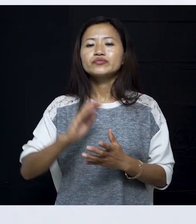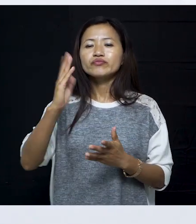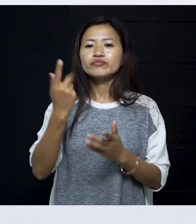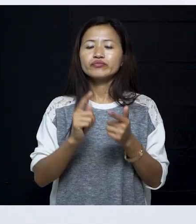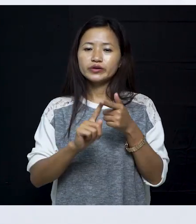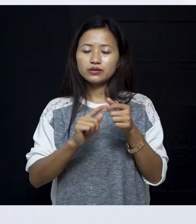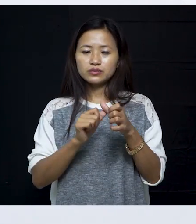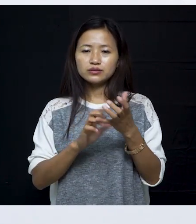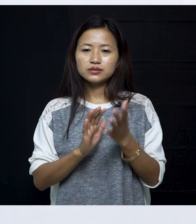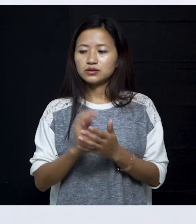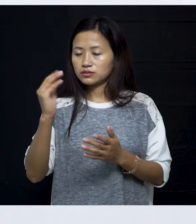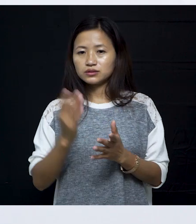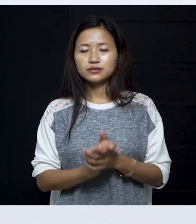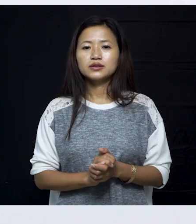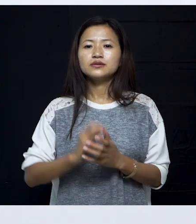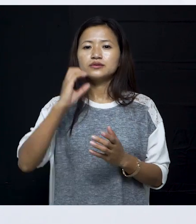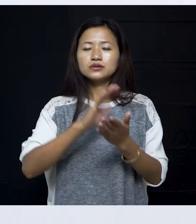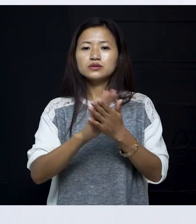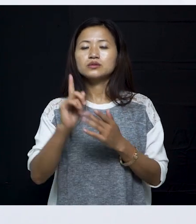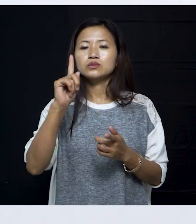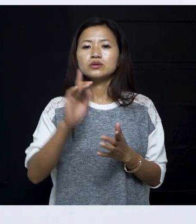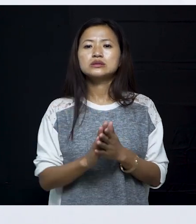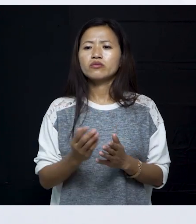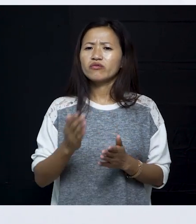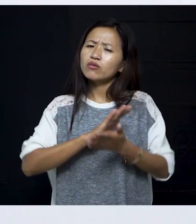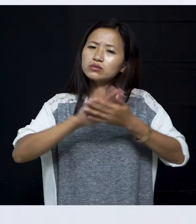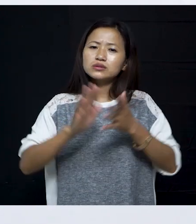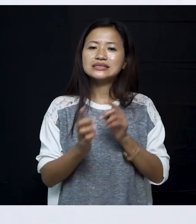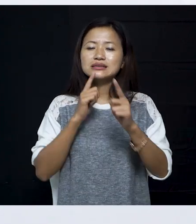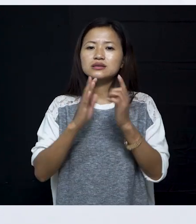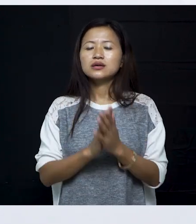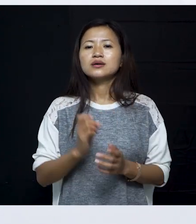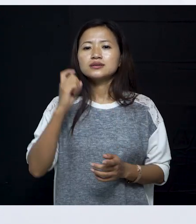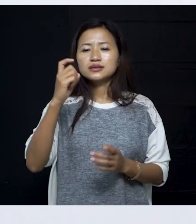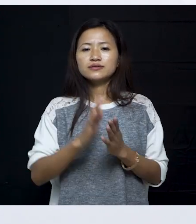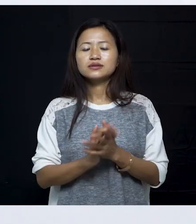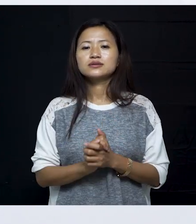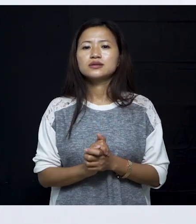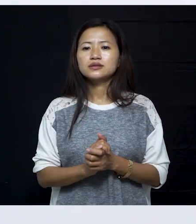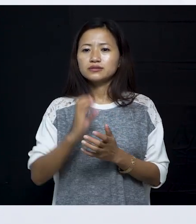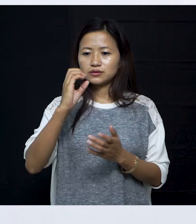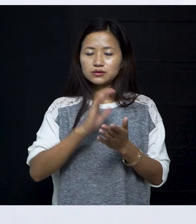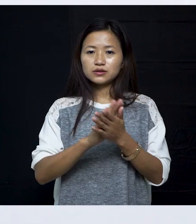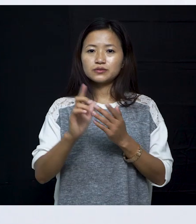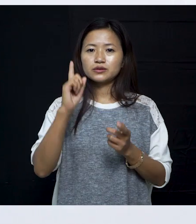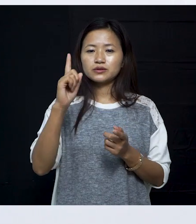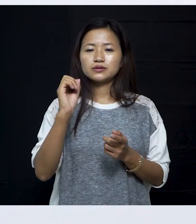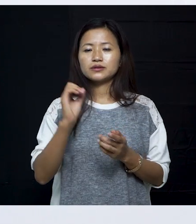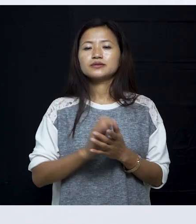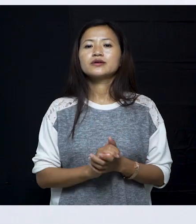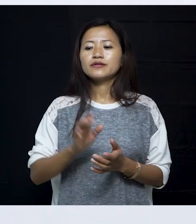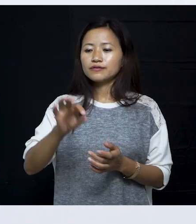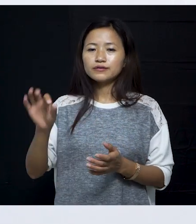lessons here. You would find it even in chapter 1, which I've already discussed, in chapter 5, 7, and even chapter 10. And you would find it